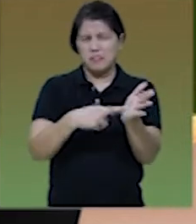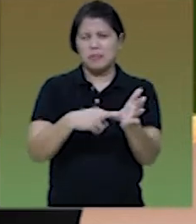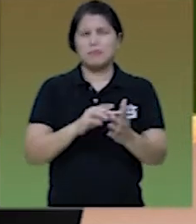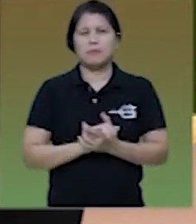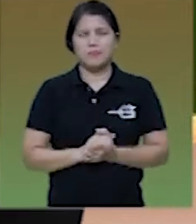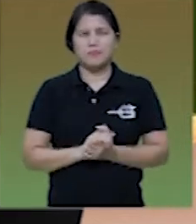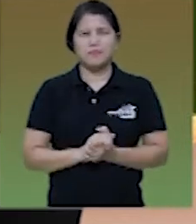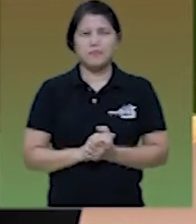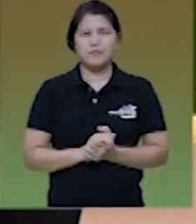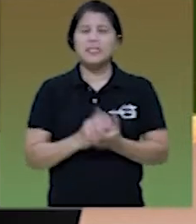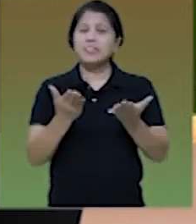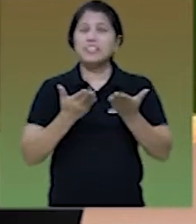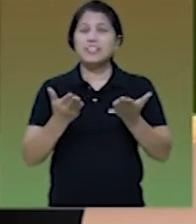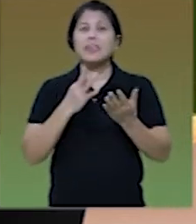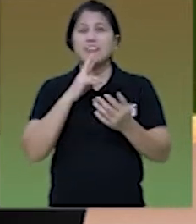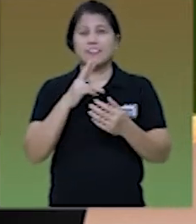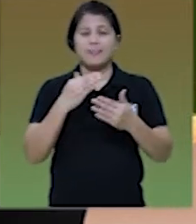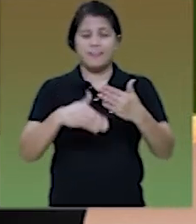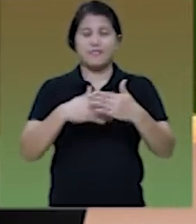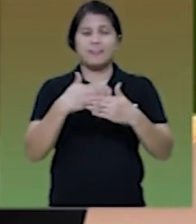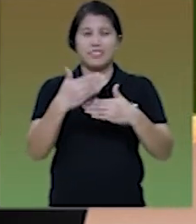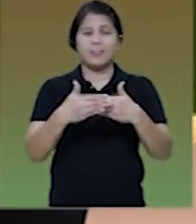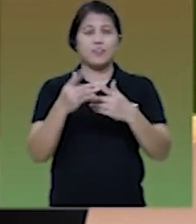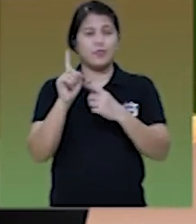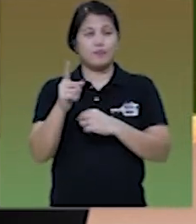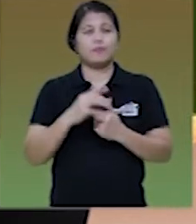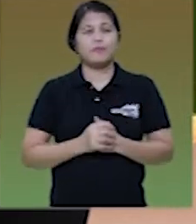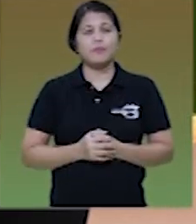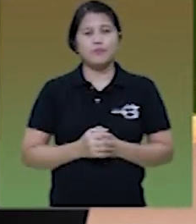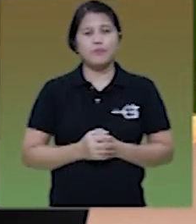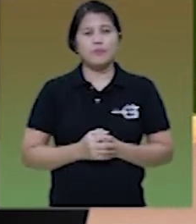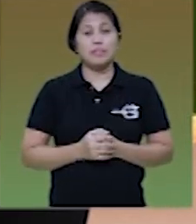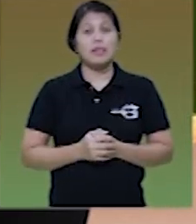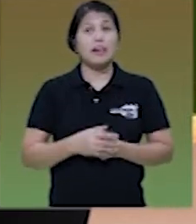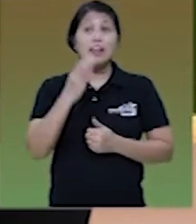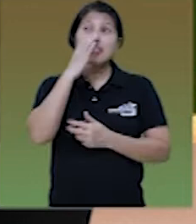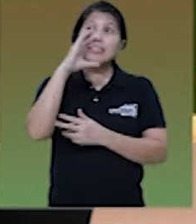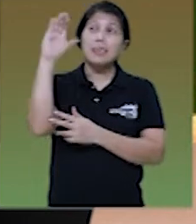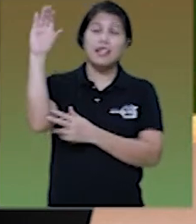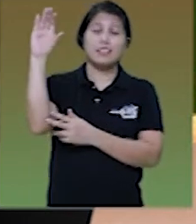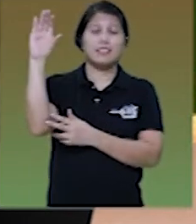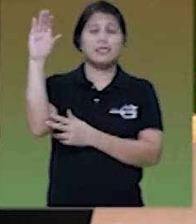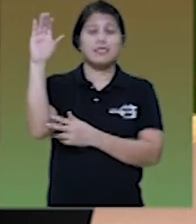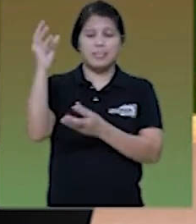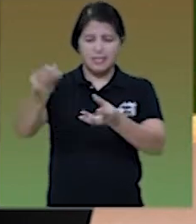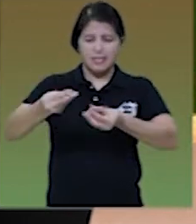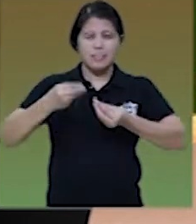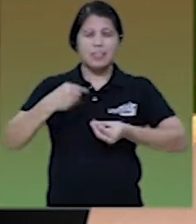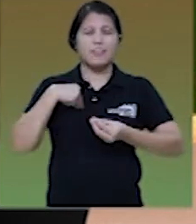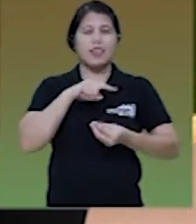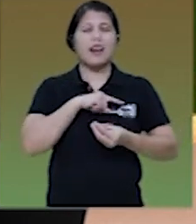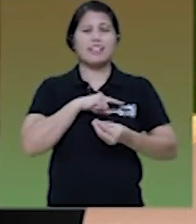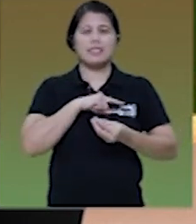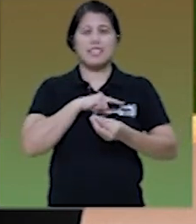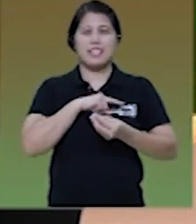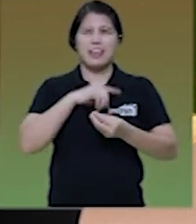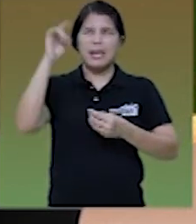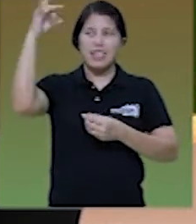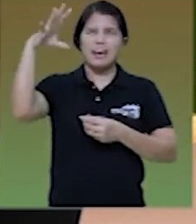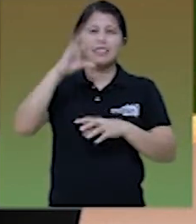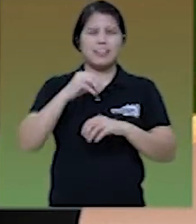repeatedly. Here's the next one. The sun is giving us light and